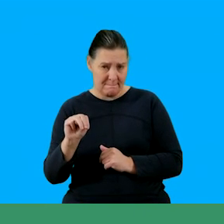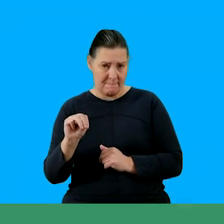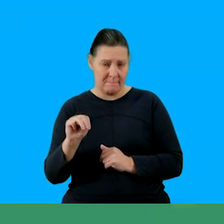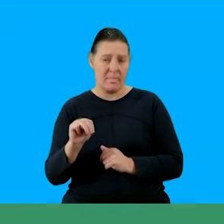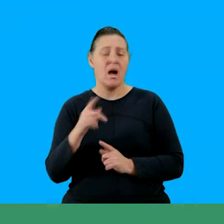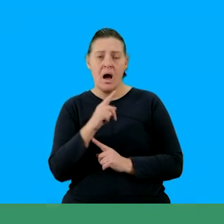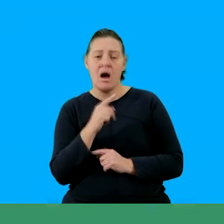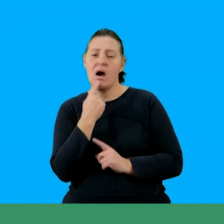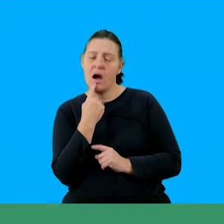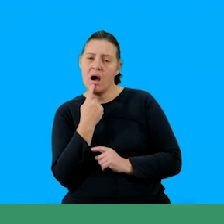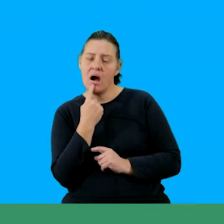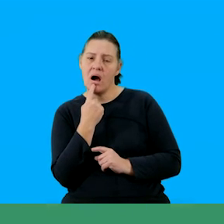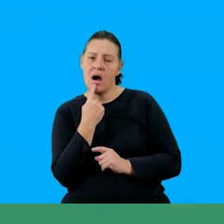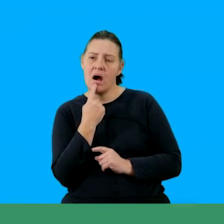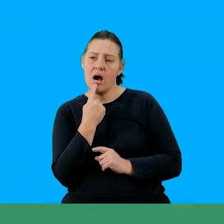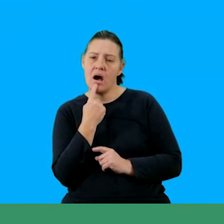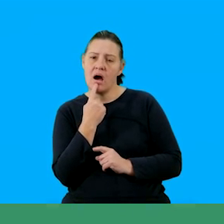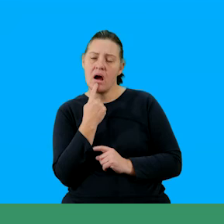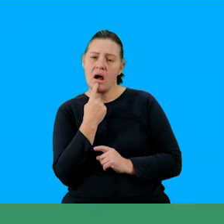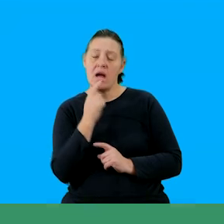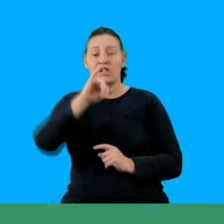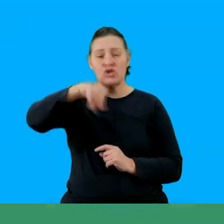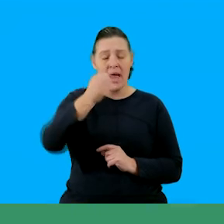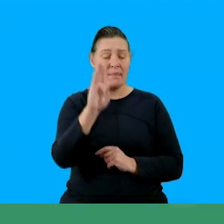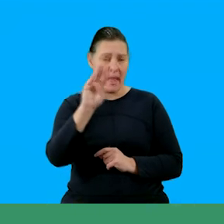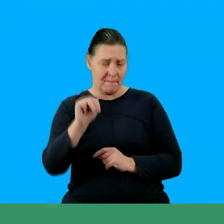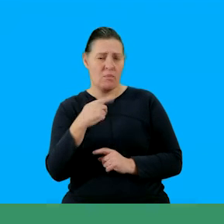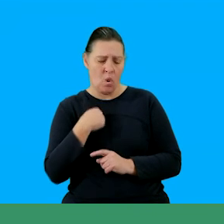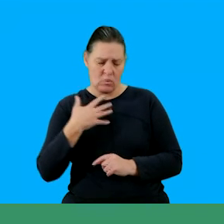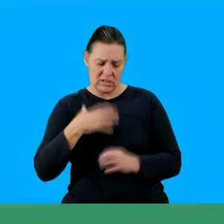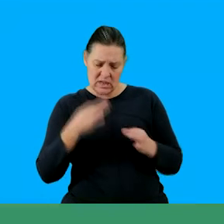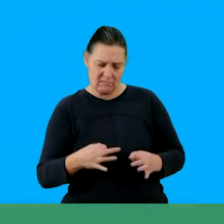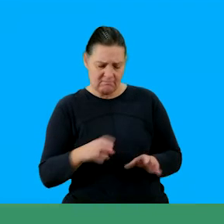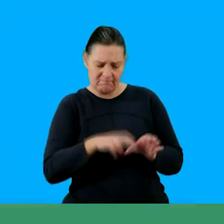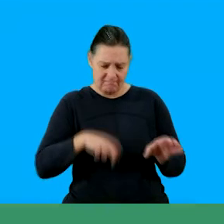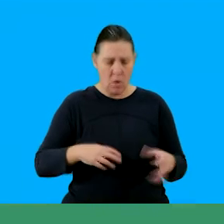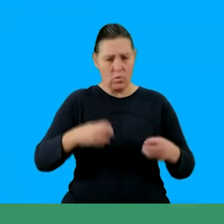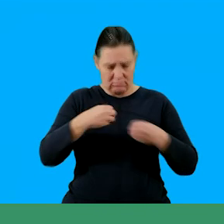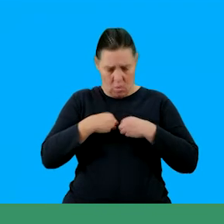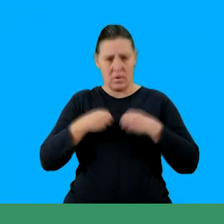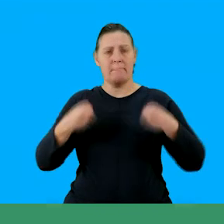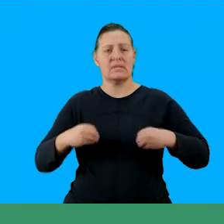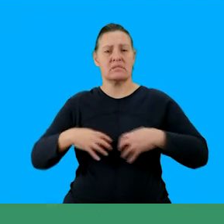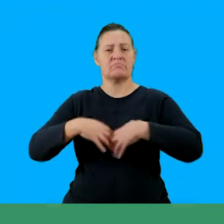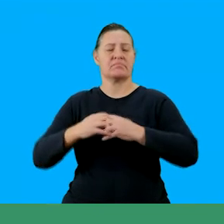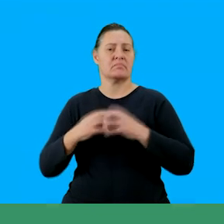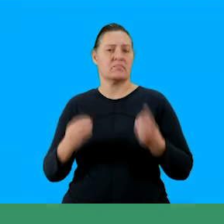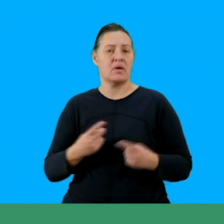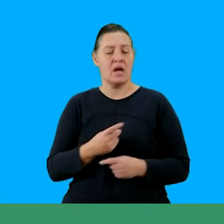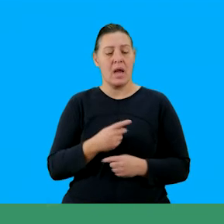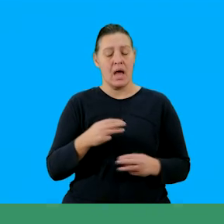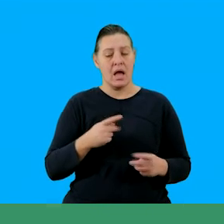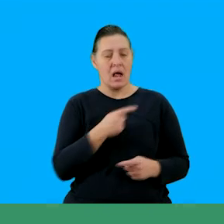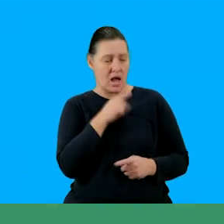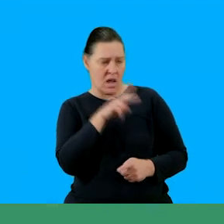rather, Jabulani decided to resign from work and start his own brick manufacturing business. The management